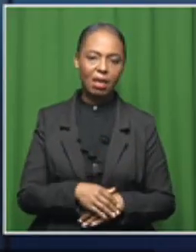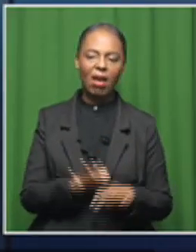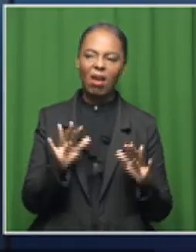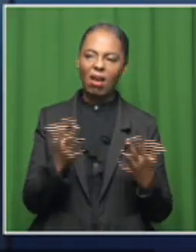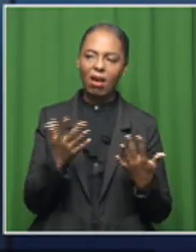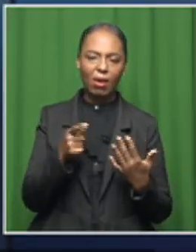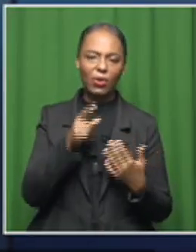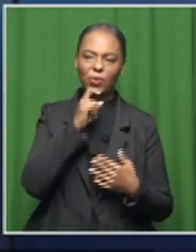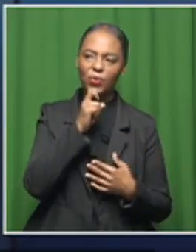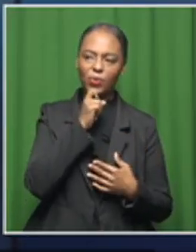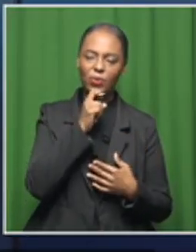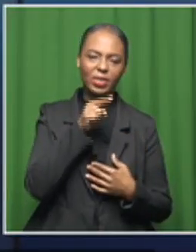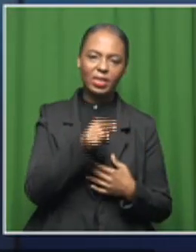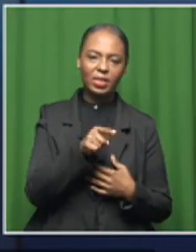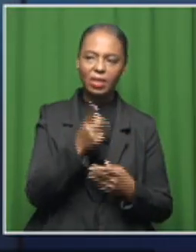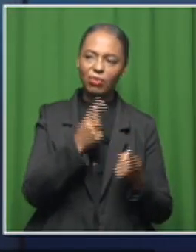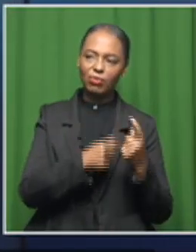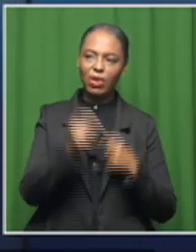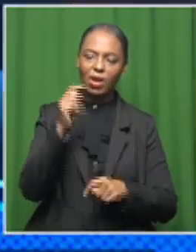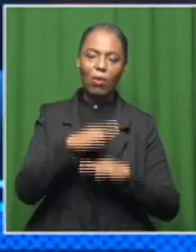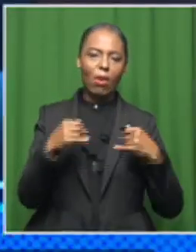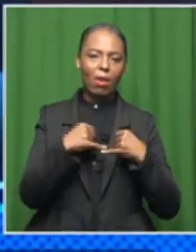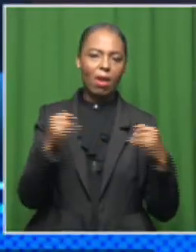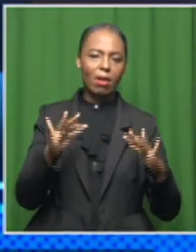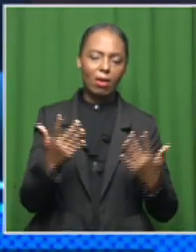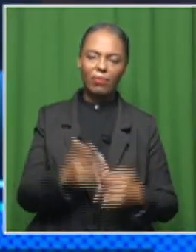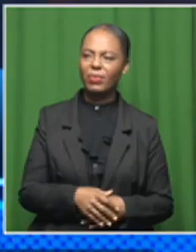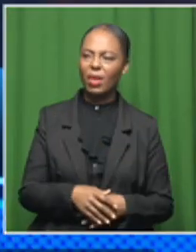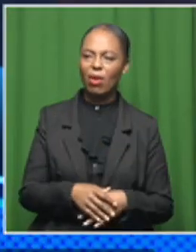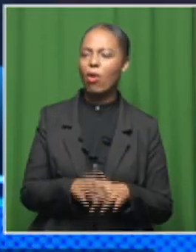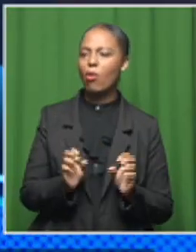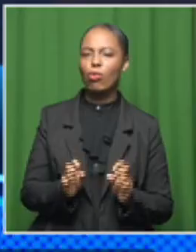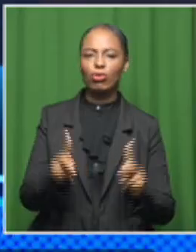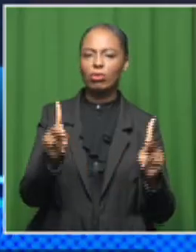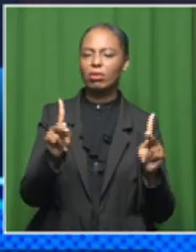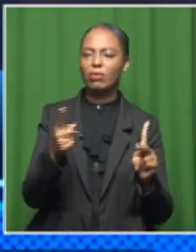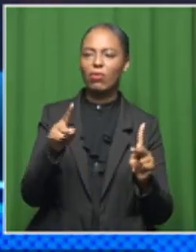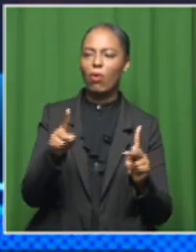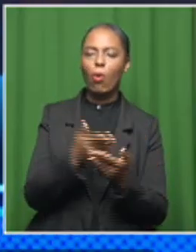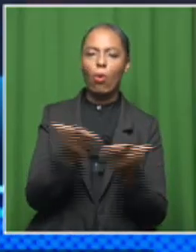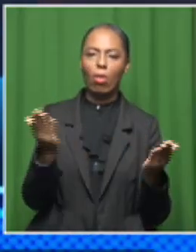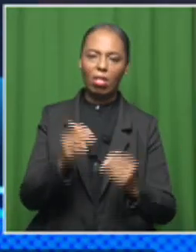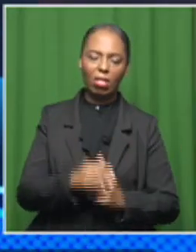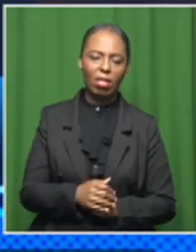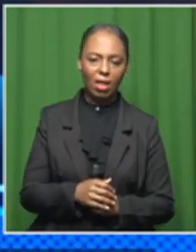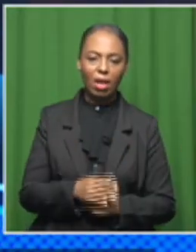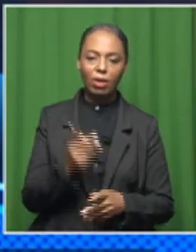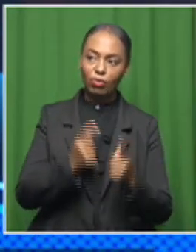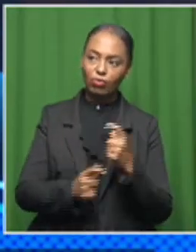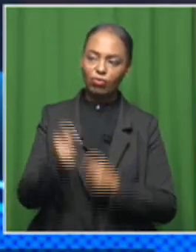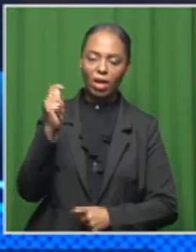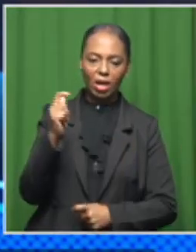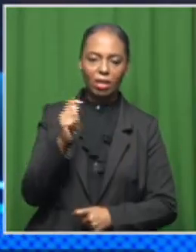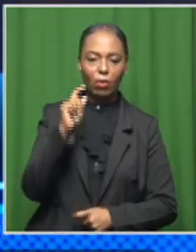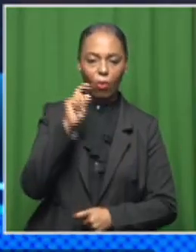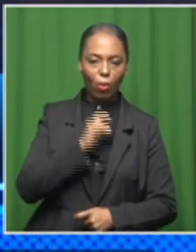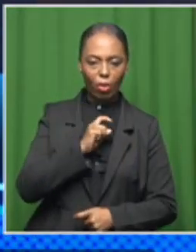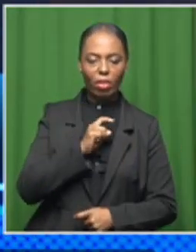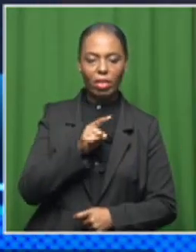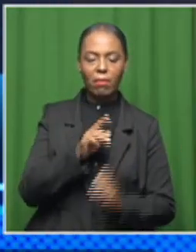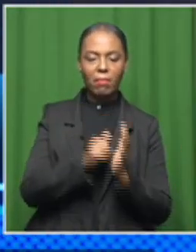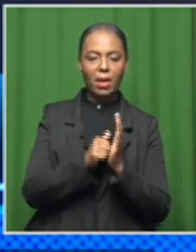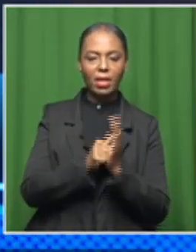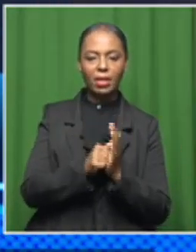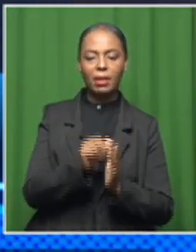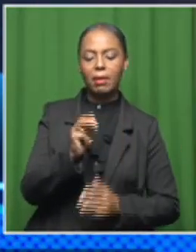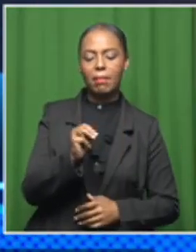are you using and how did you start? It's open to anyone. Platform I trade on MetaTrader 4. It is the oldest one, but it's also the most reliable meta